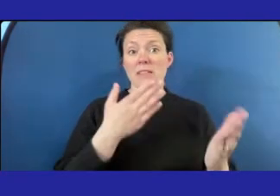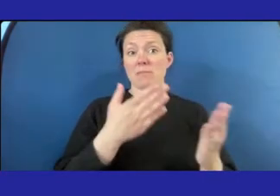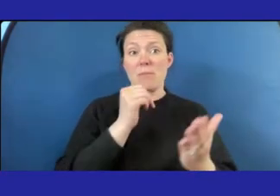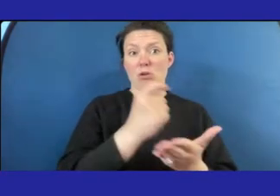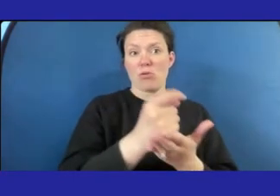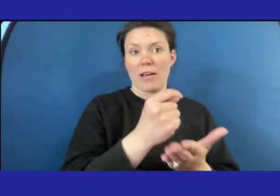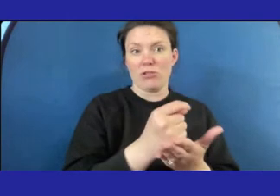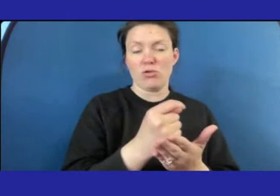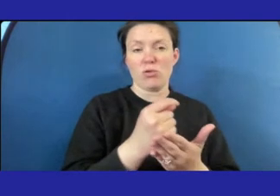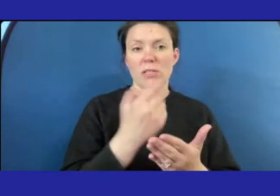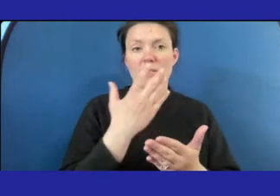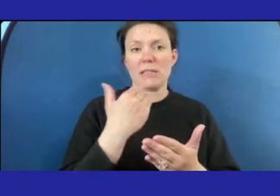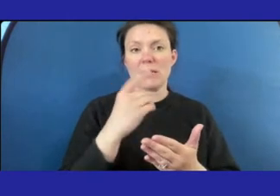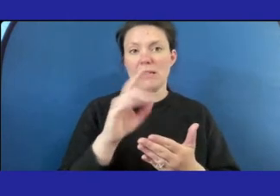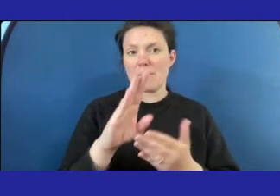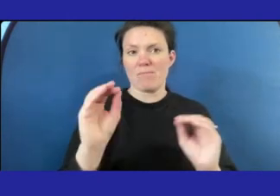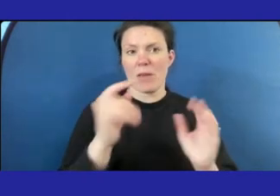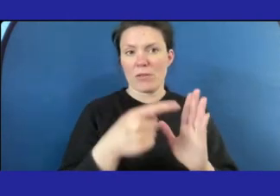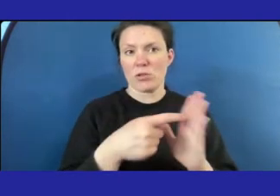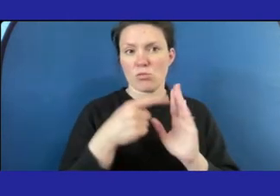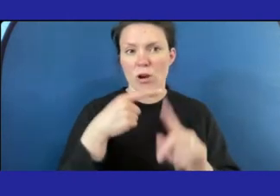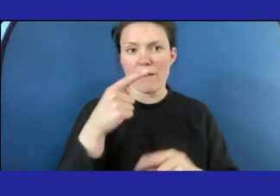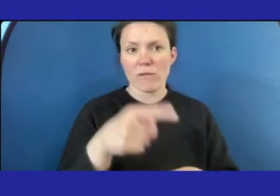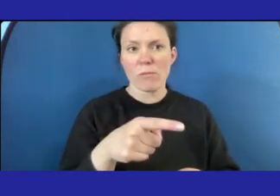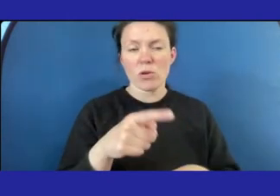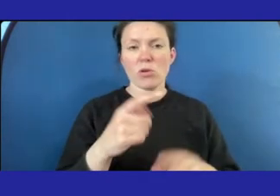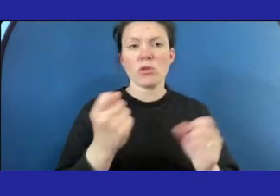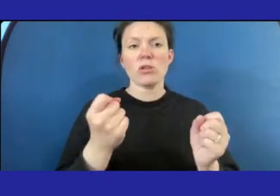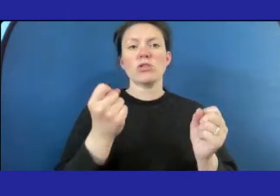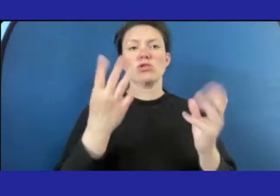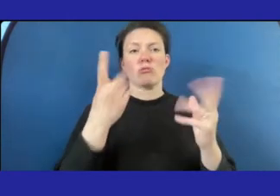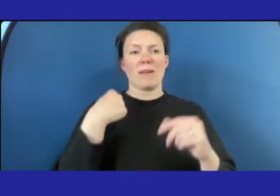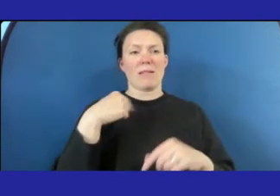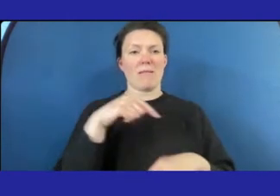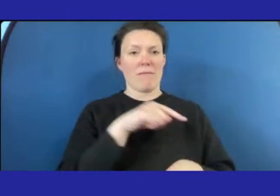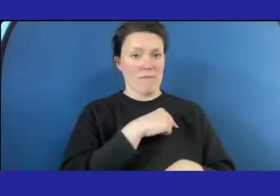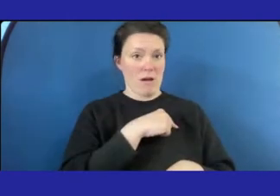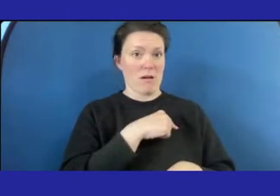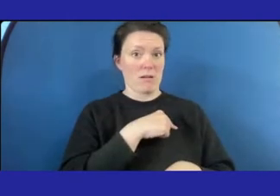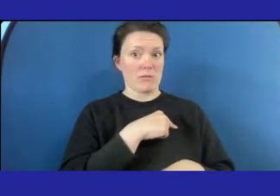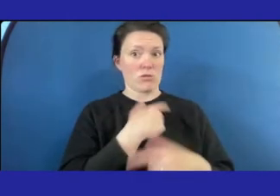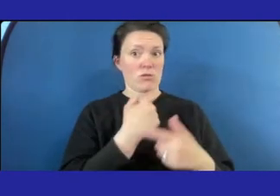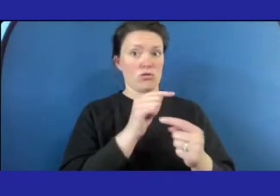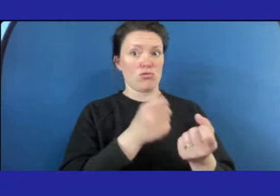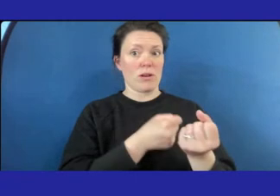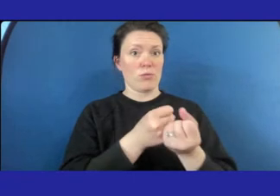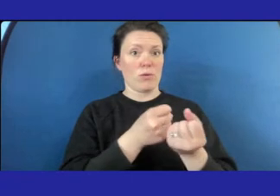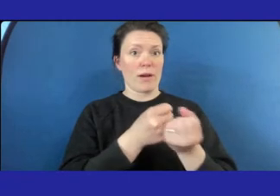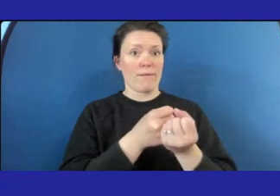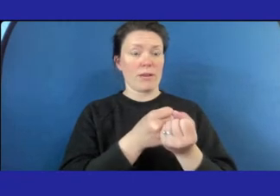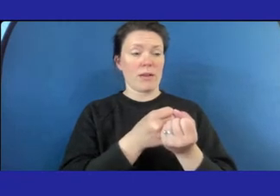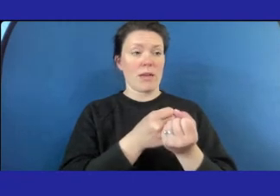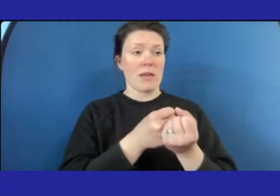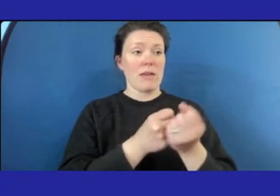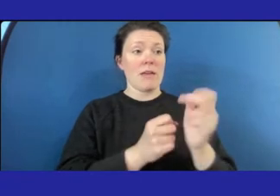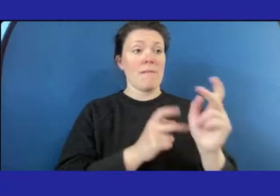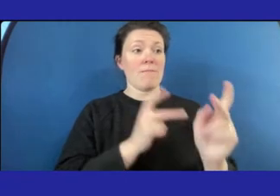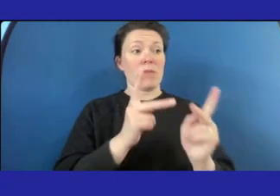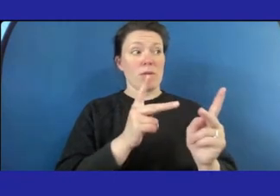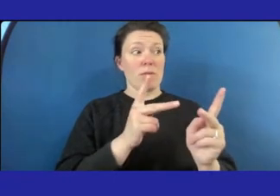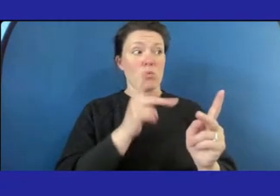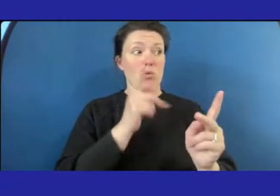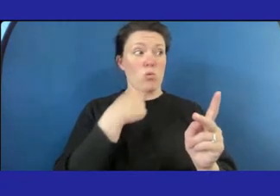Nothing's required. So many of us have been advocating that the populations that we care for